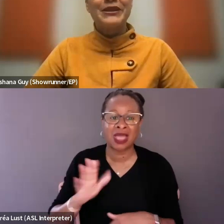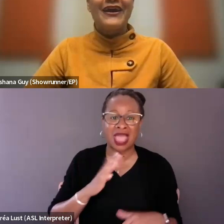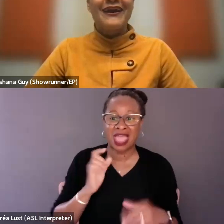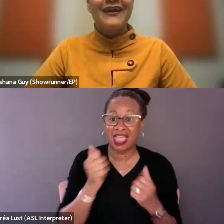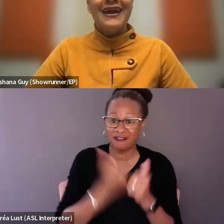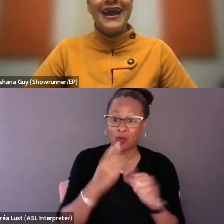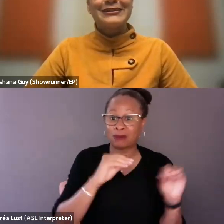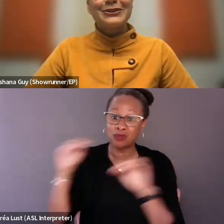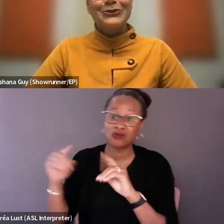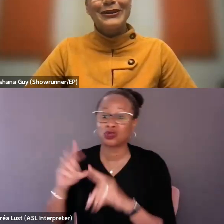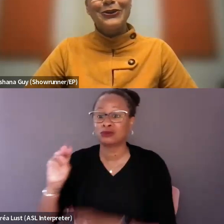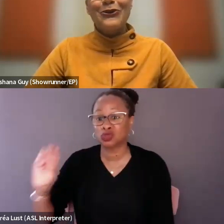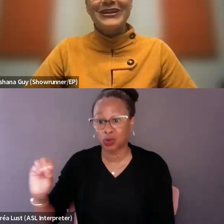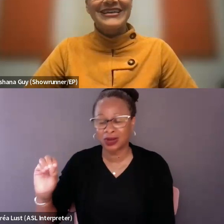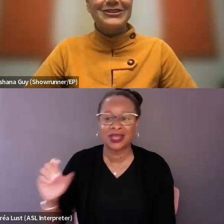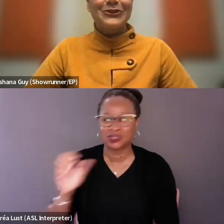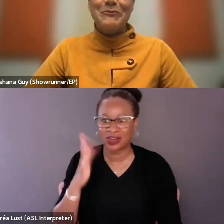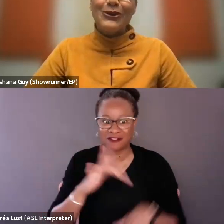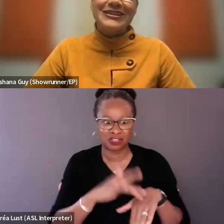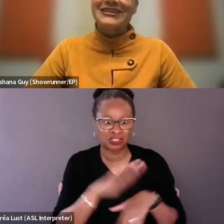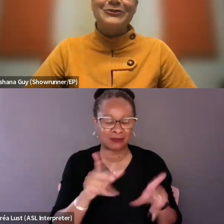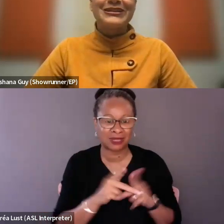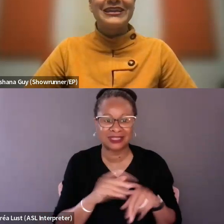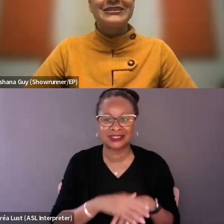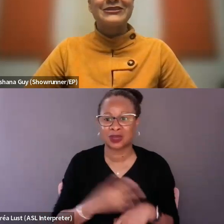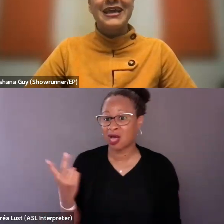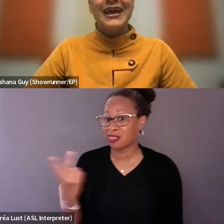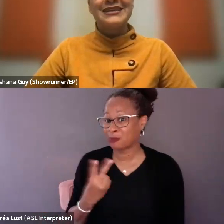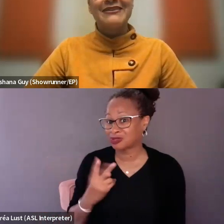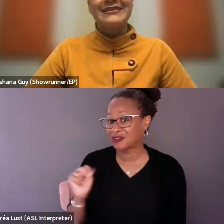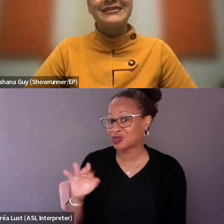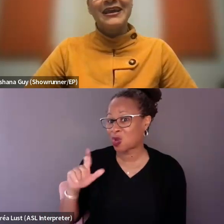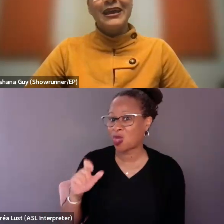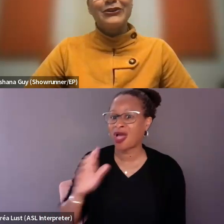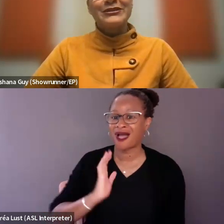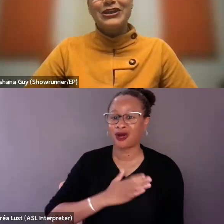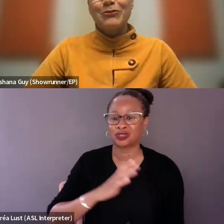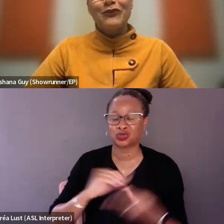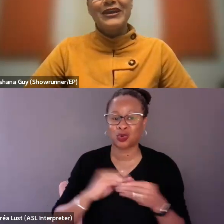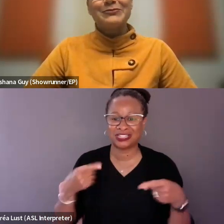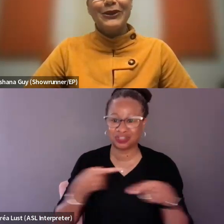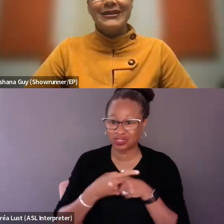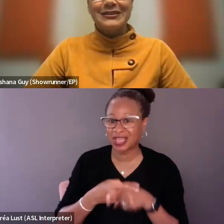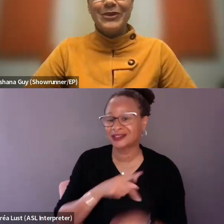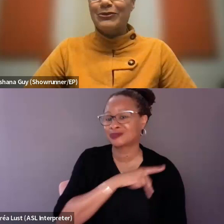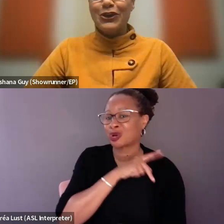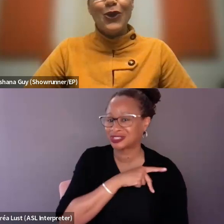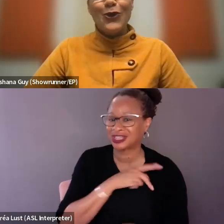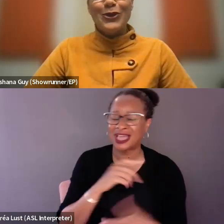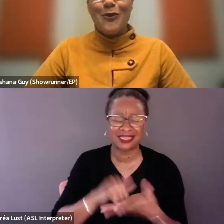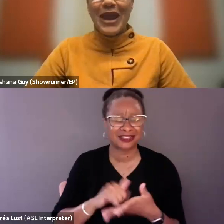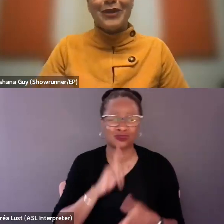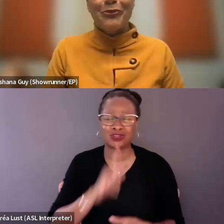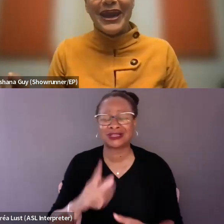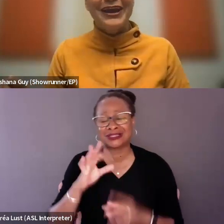able to be there. And so Nicole and I's story personally really intersects. And that's, you know, such a moving experience to be able to go,